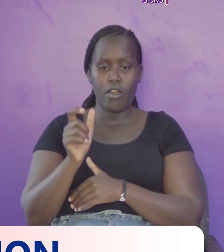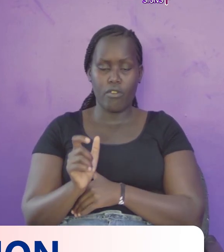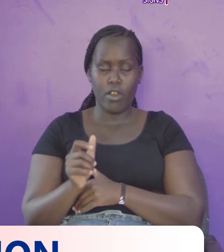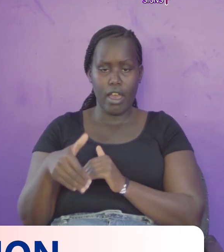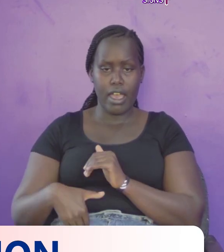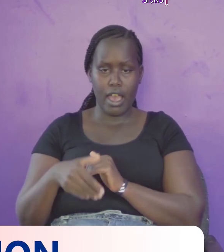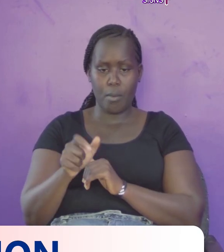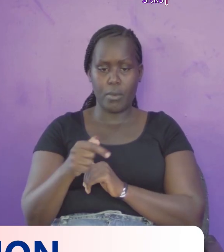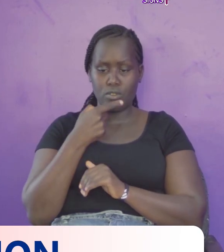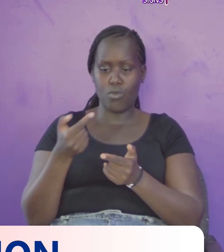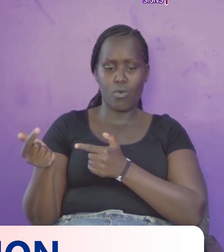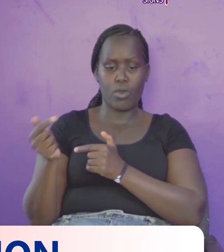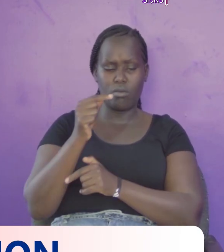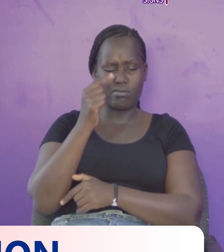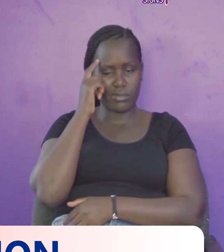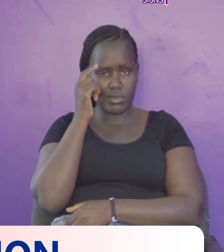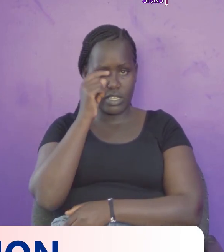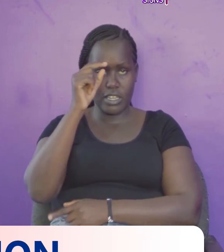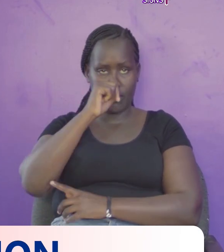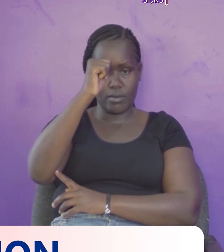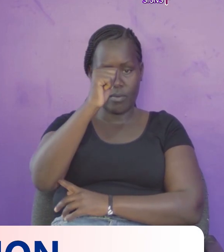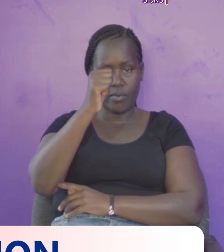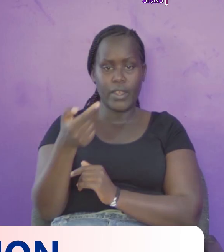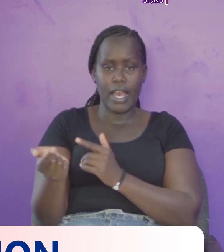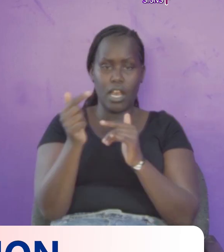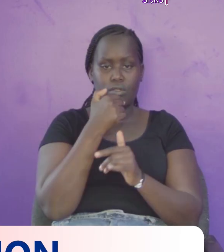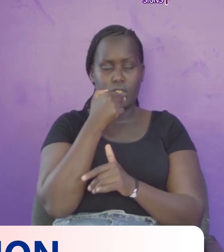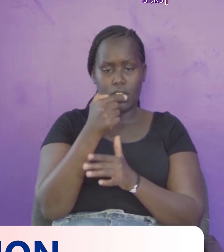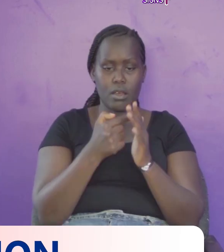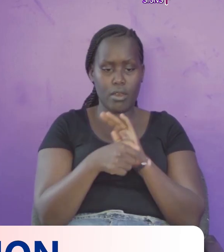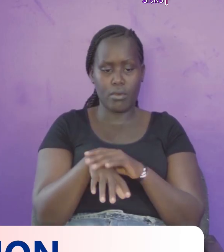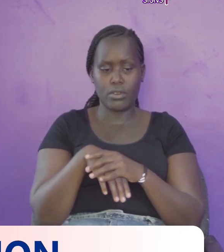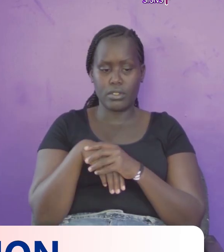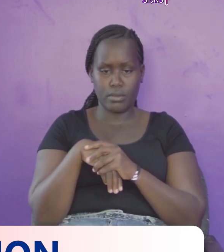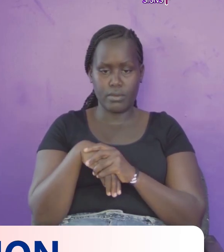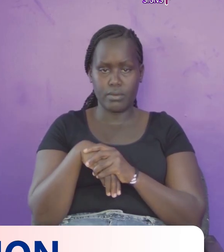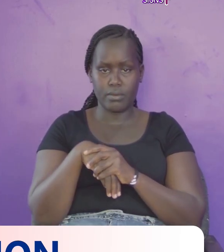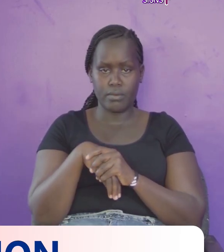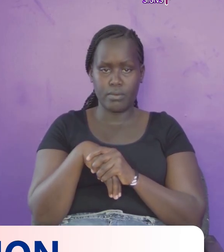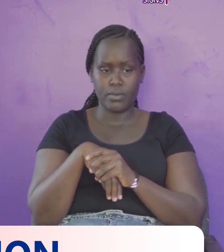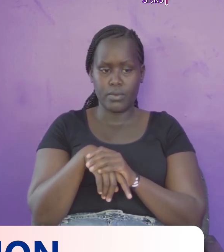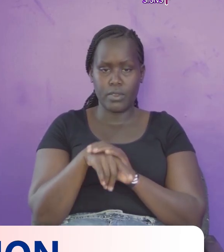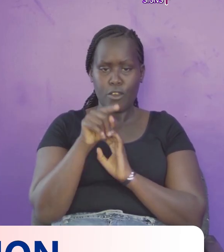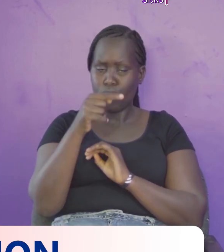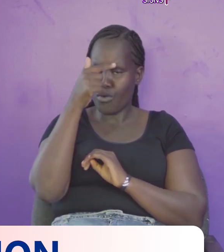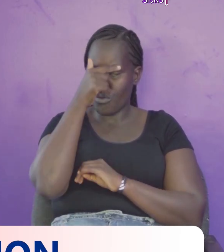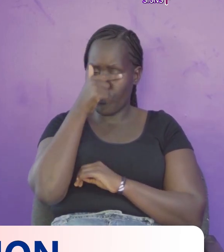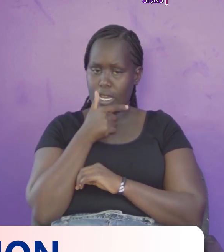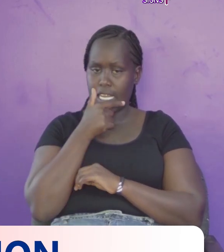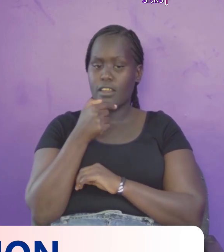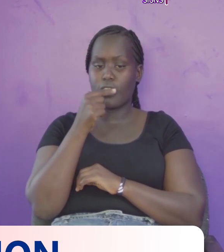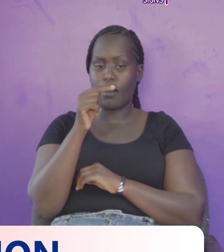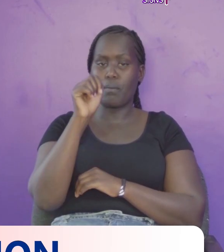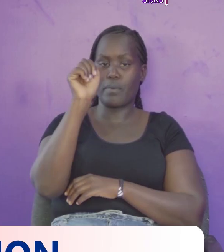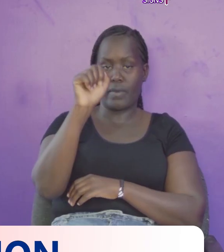think he was a Gen Z. He came to me, na akaniambia, sir, akaniuliza, are you blind? Nikamwambia, yes,